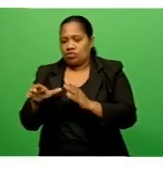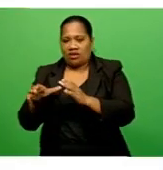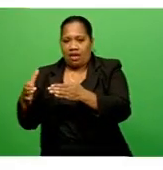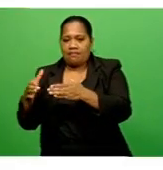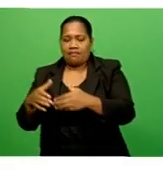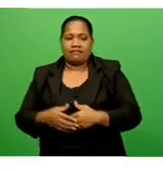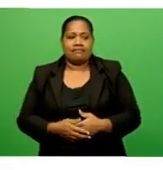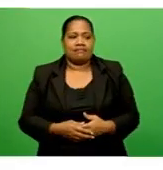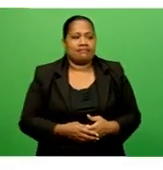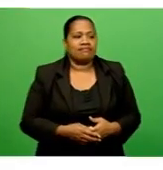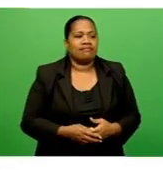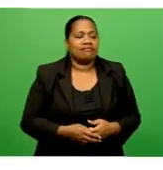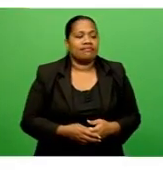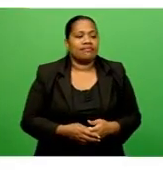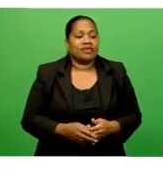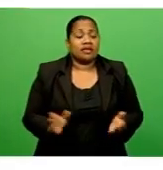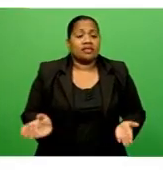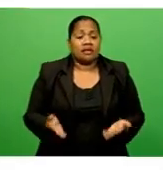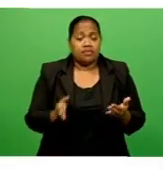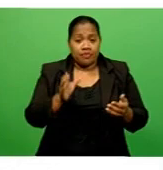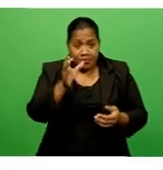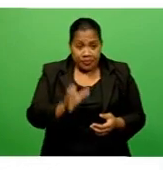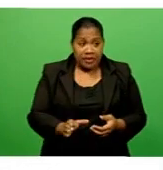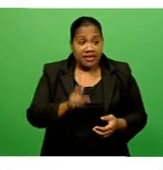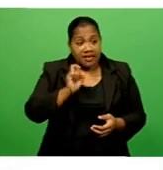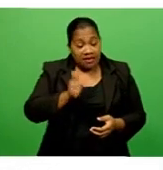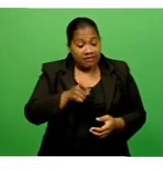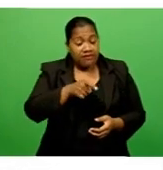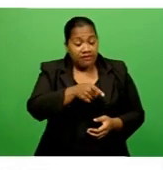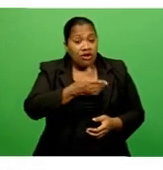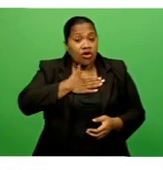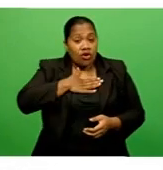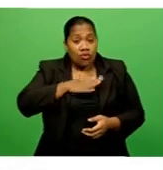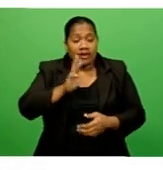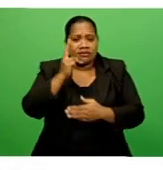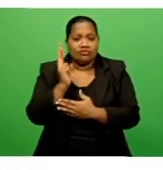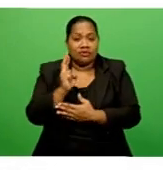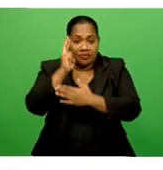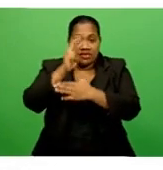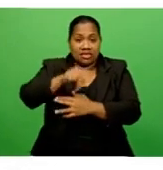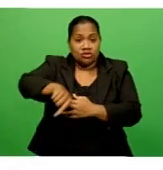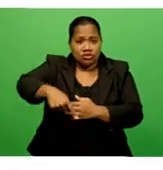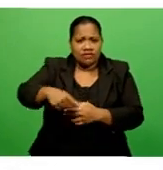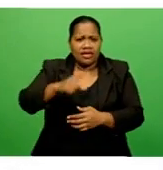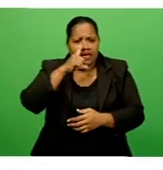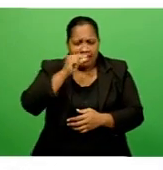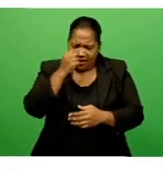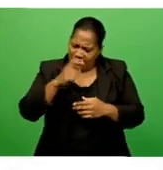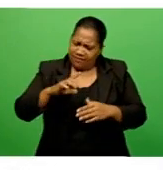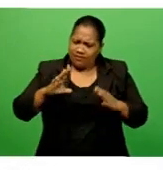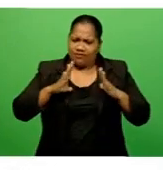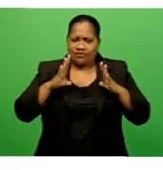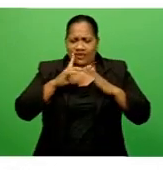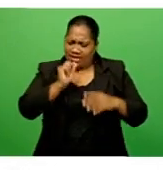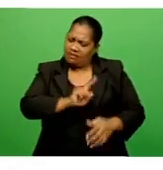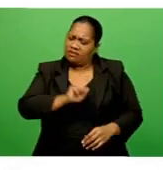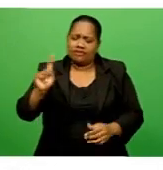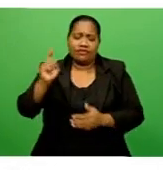The player is, if he's willing to represent Suva, he is free to represent.